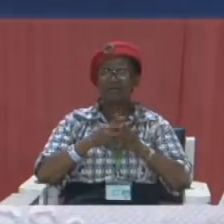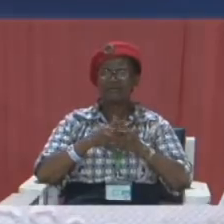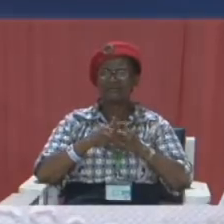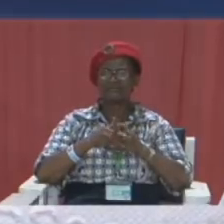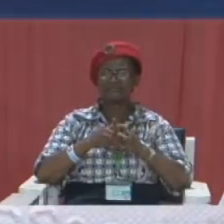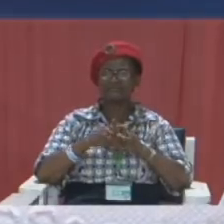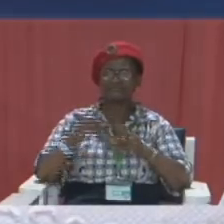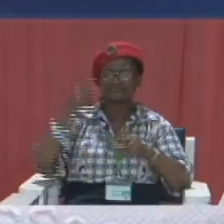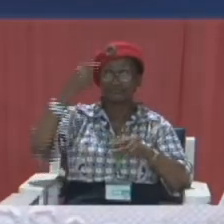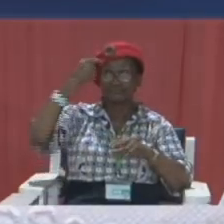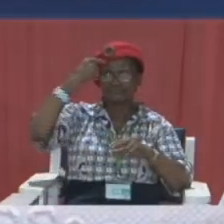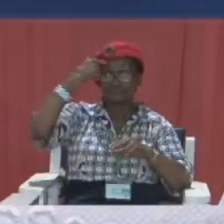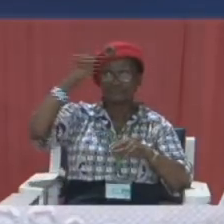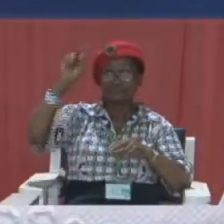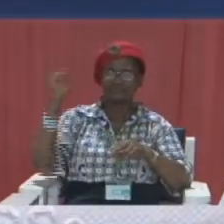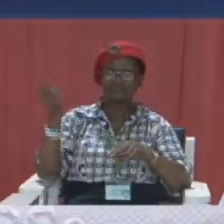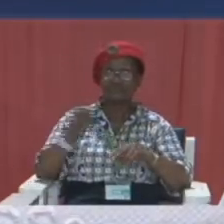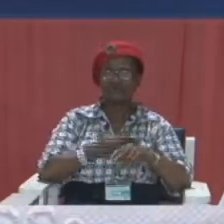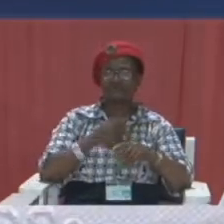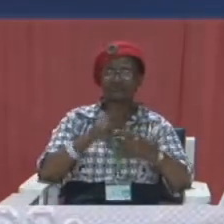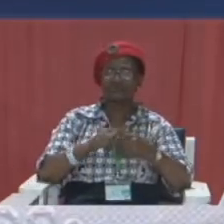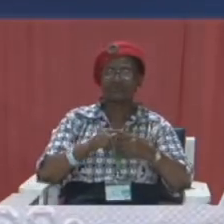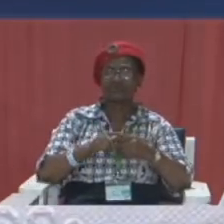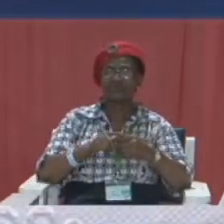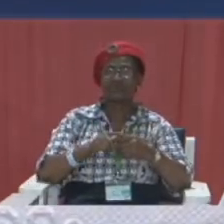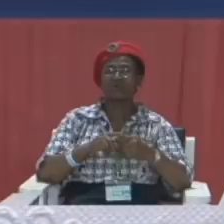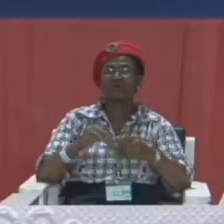For us to fully understand joy